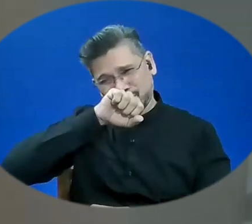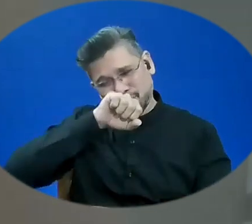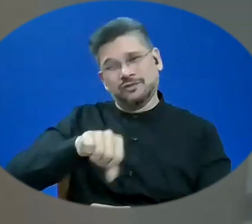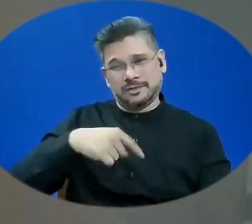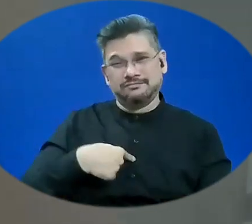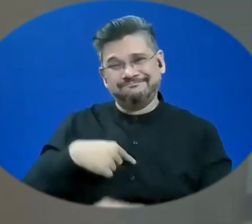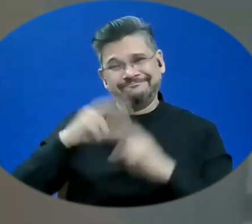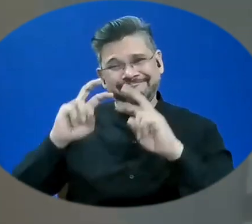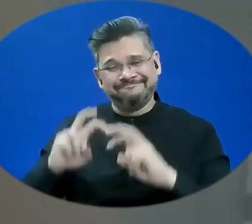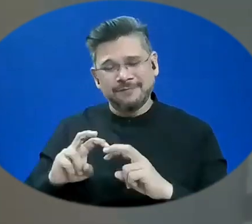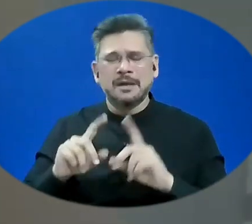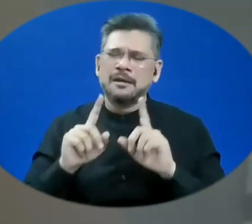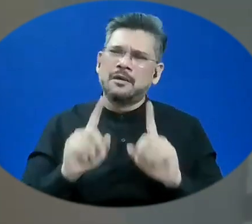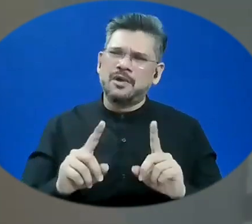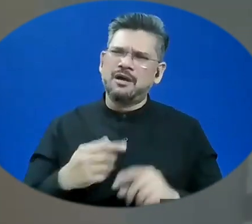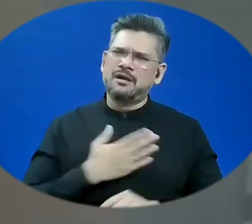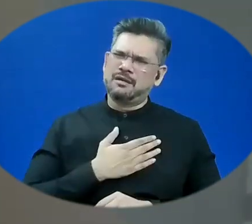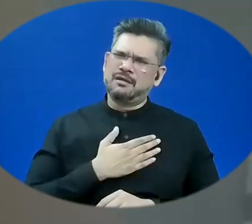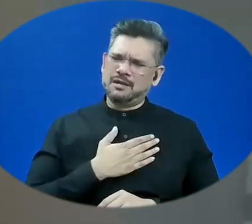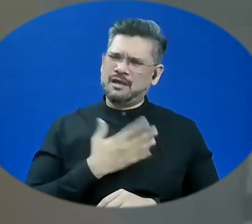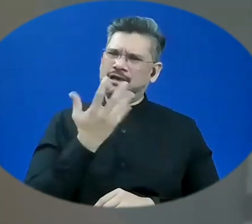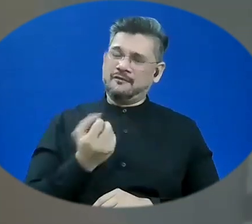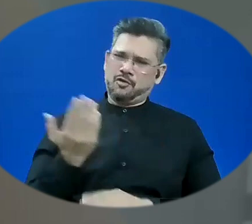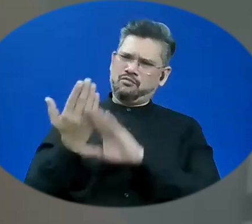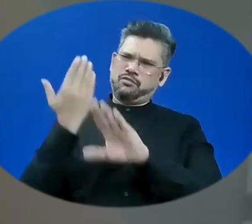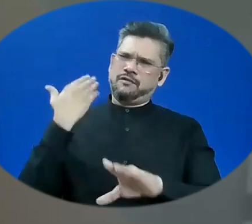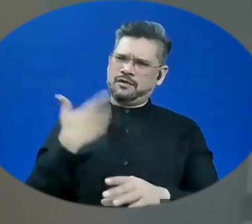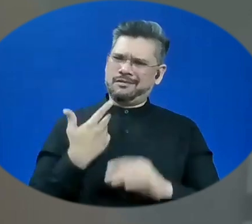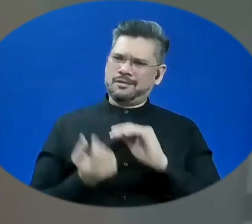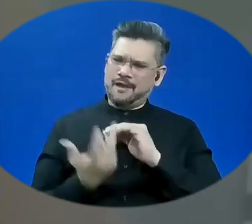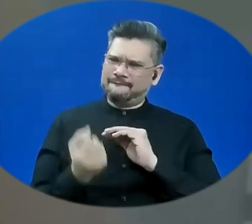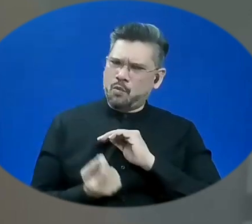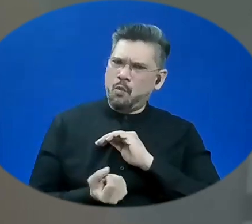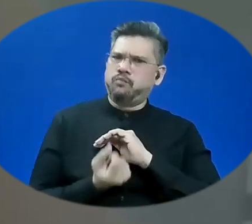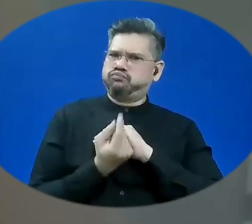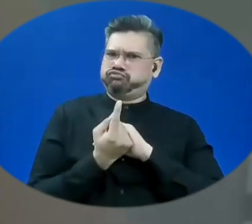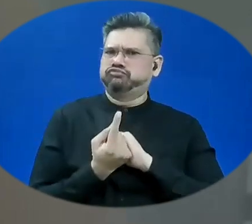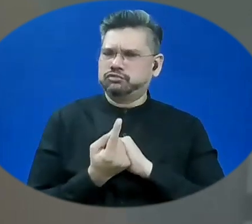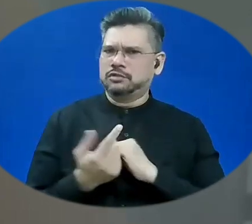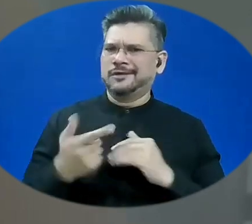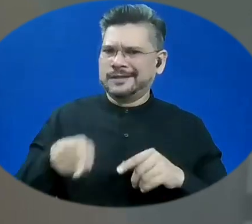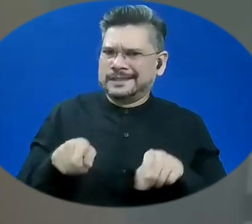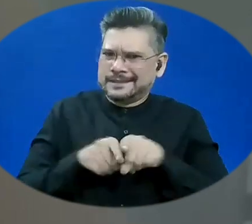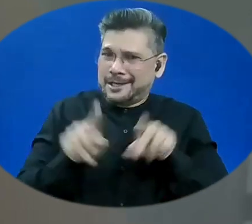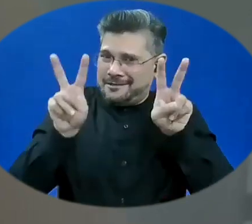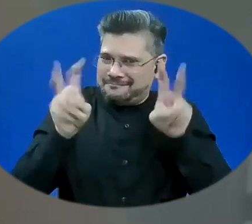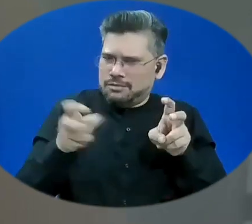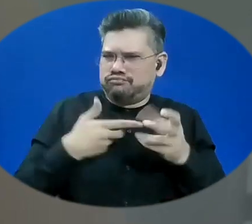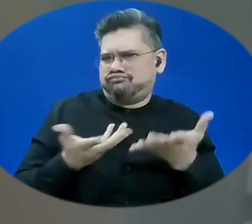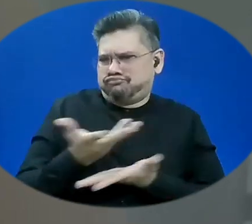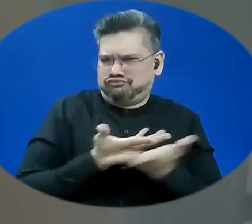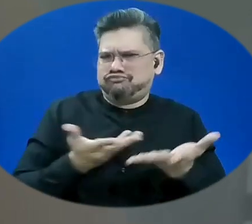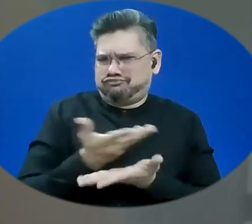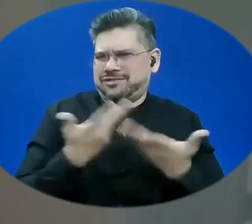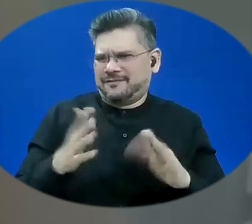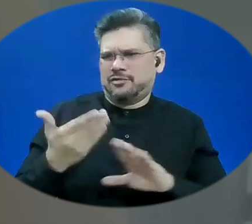important to actually have the opportunity to discuss these topics and to hear the real stories during an event